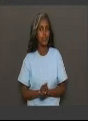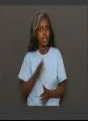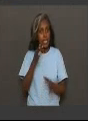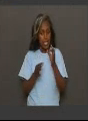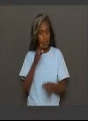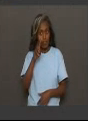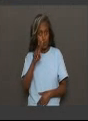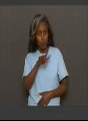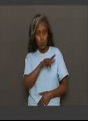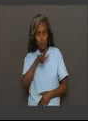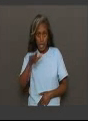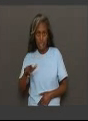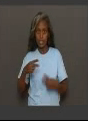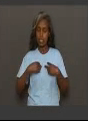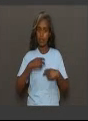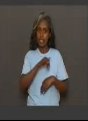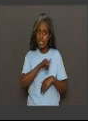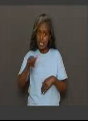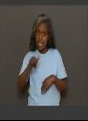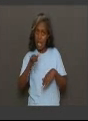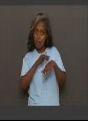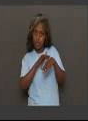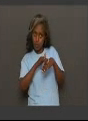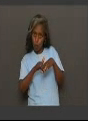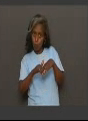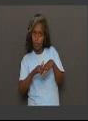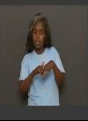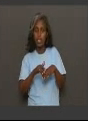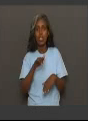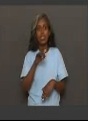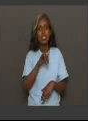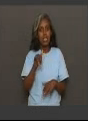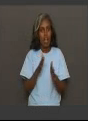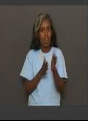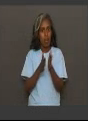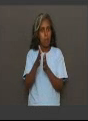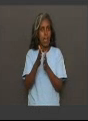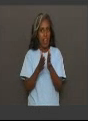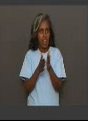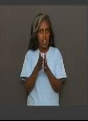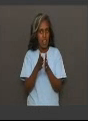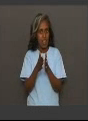If 2 lines have the same slope, they are parallel.